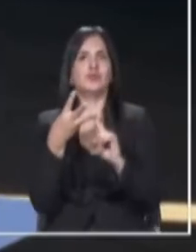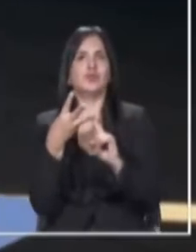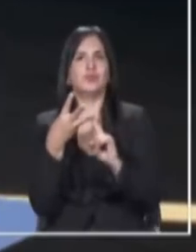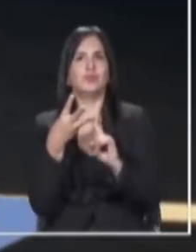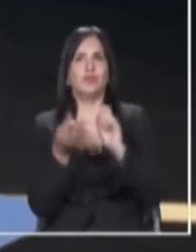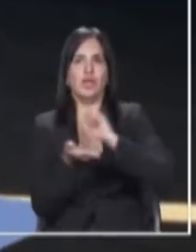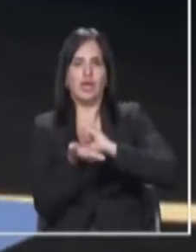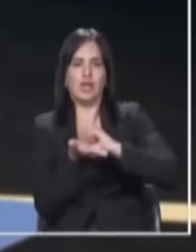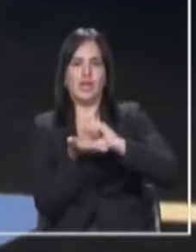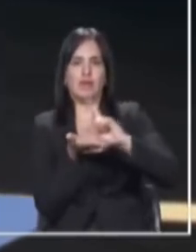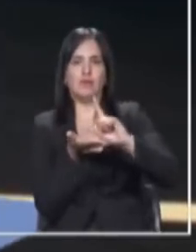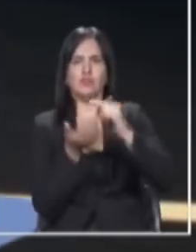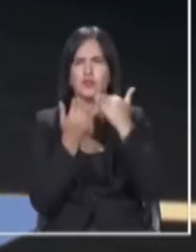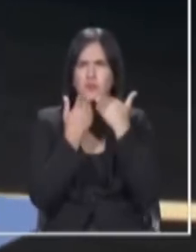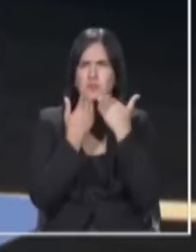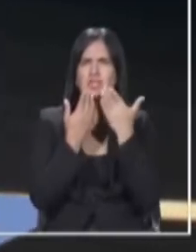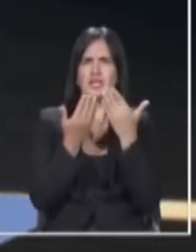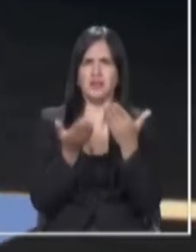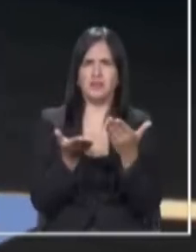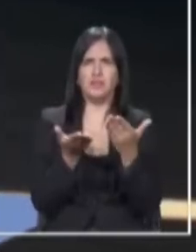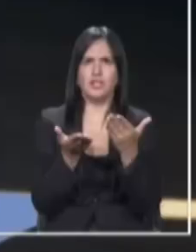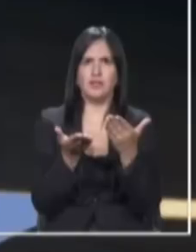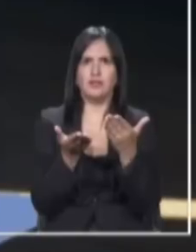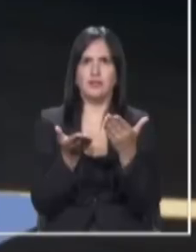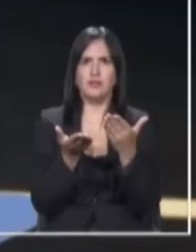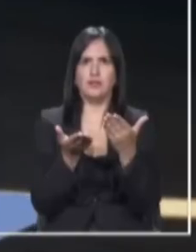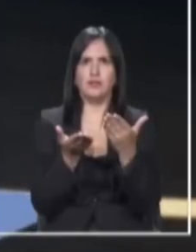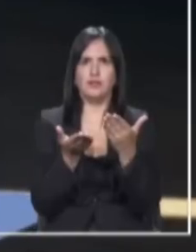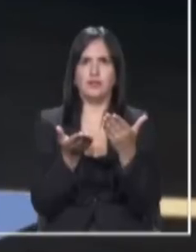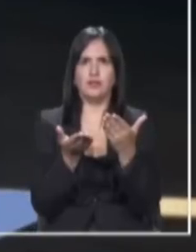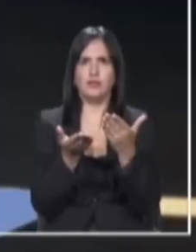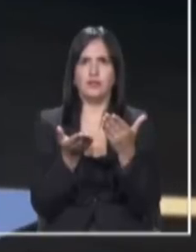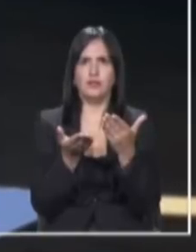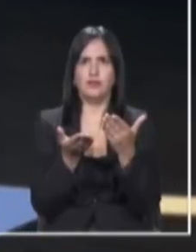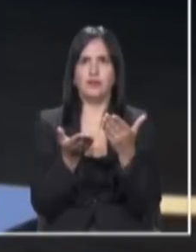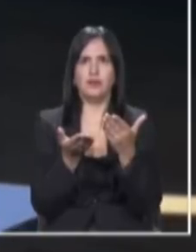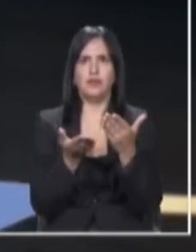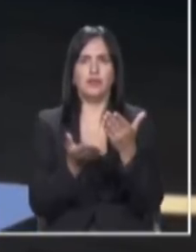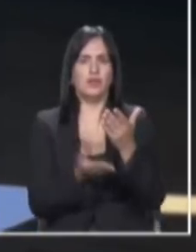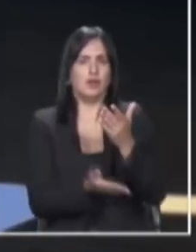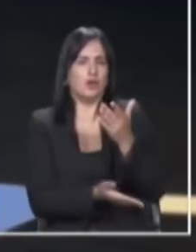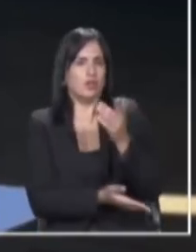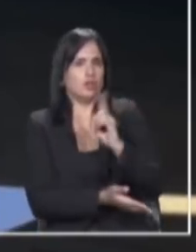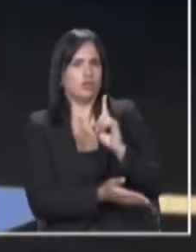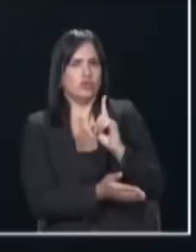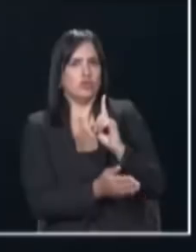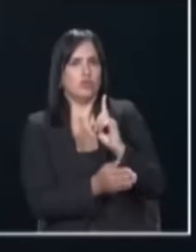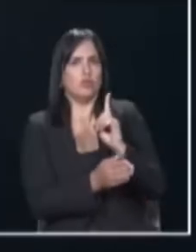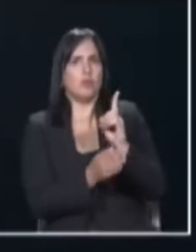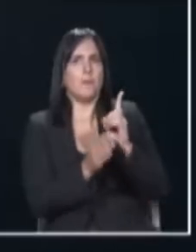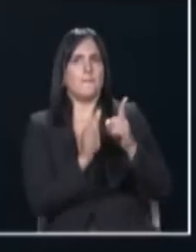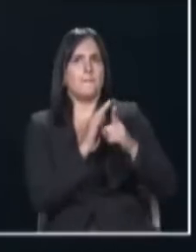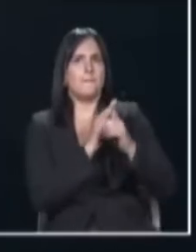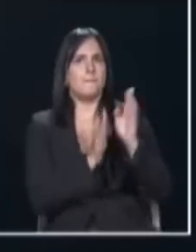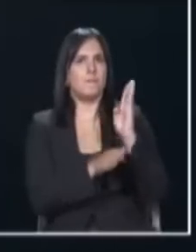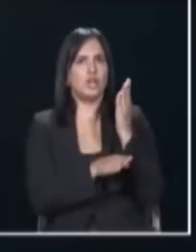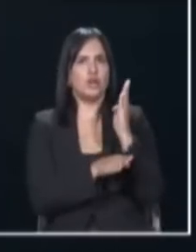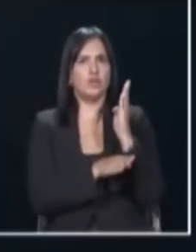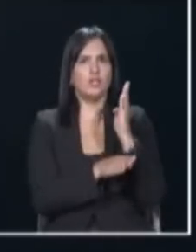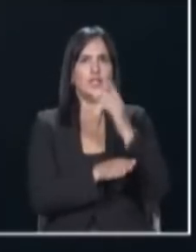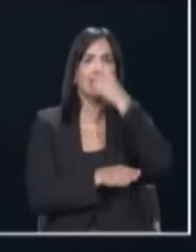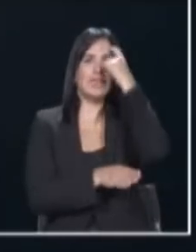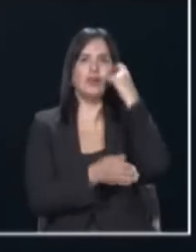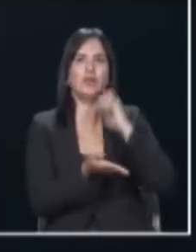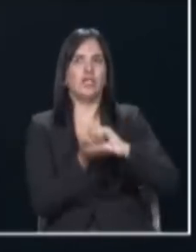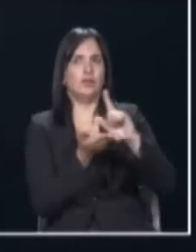does evolution favor these variables even though they are not biologically enduring I believe that Evolution